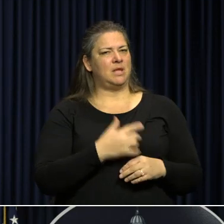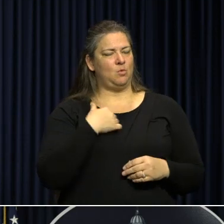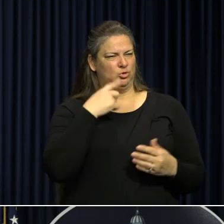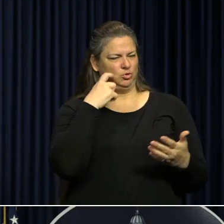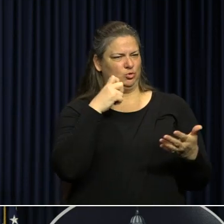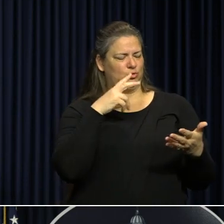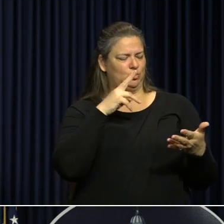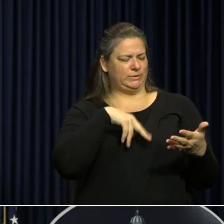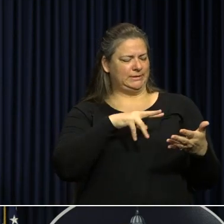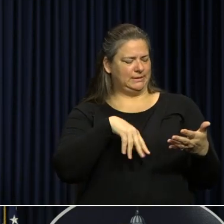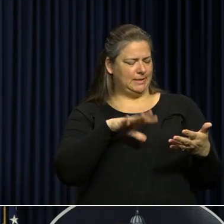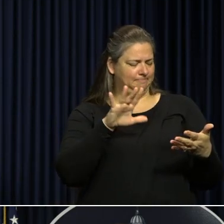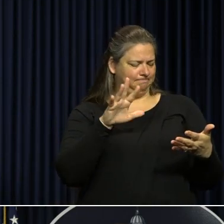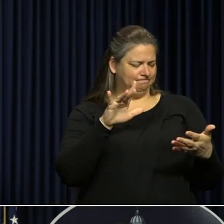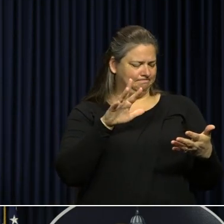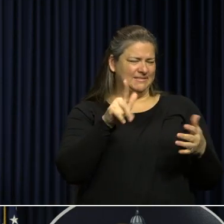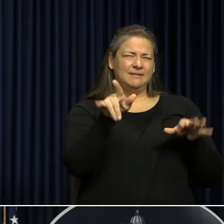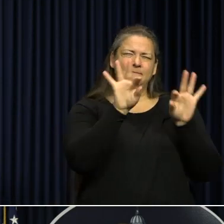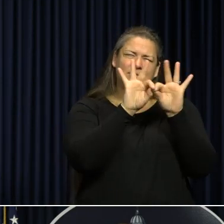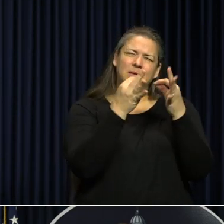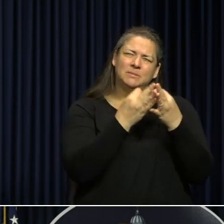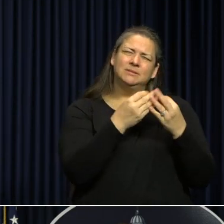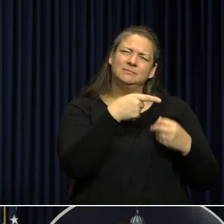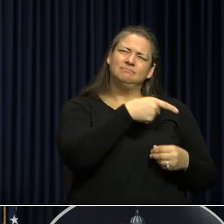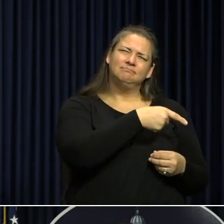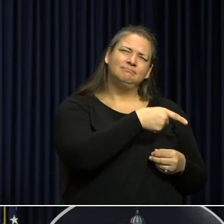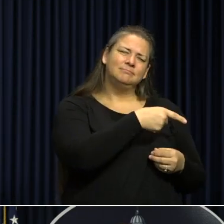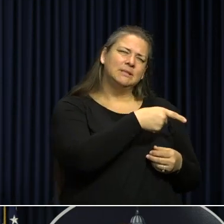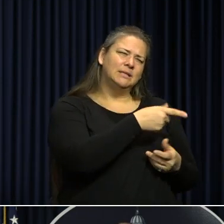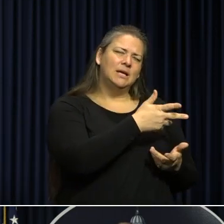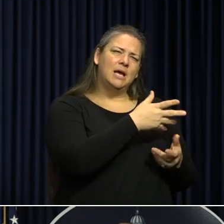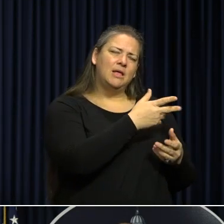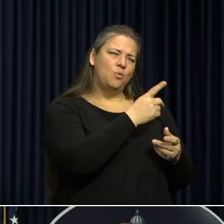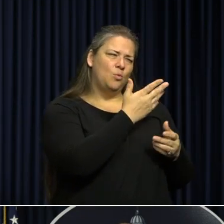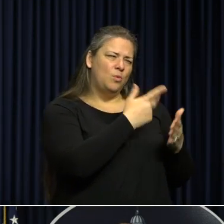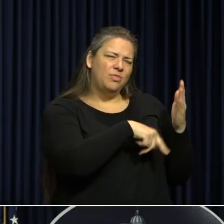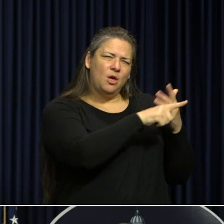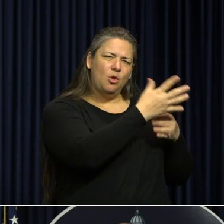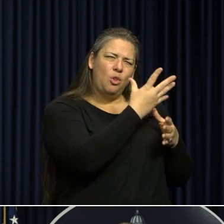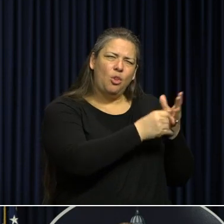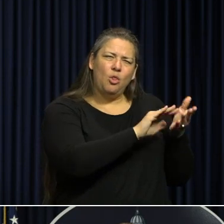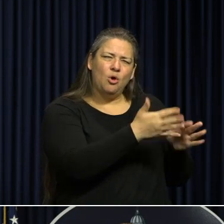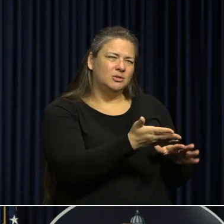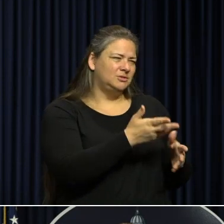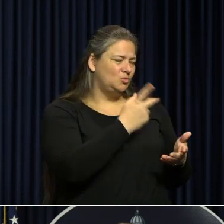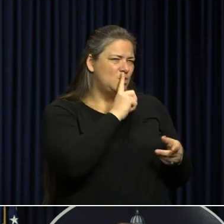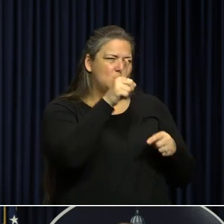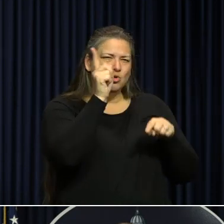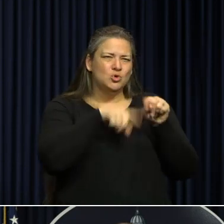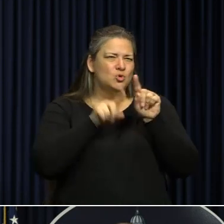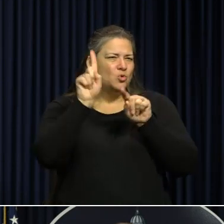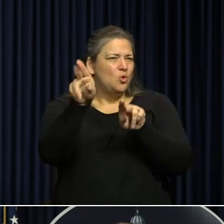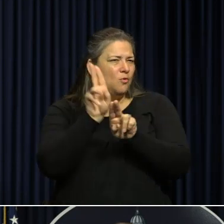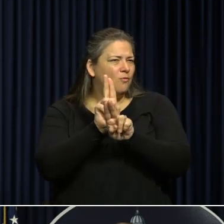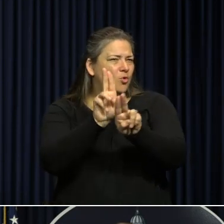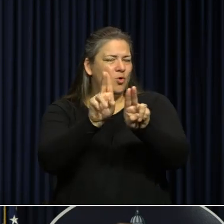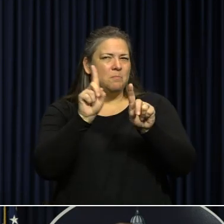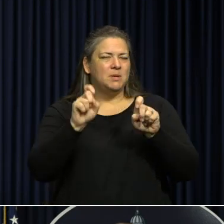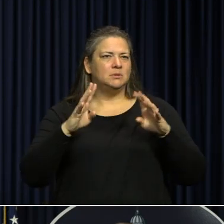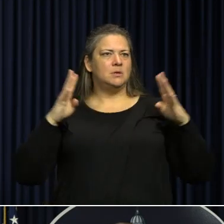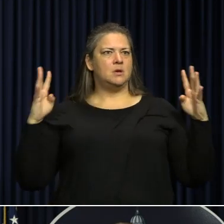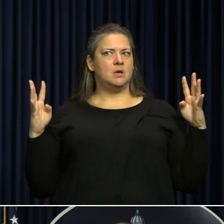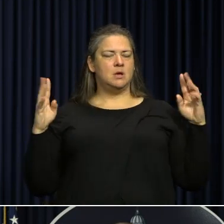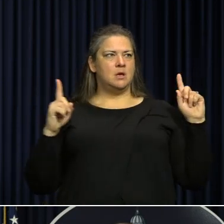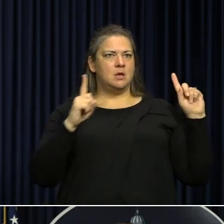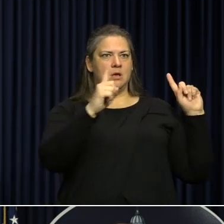reading about a family that had lost and how they couldn't be together at that funeral, how they had to stand apart